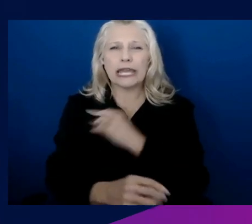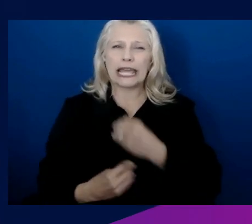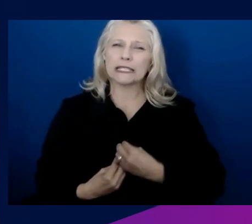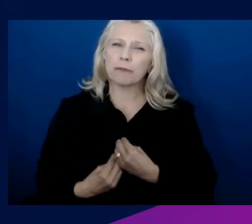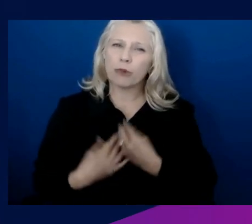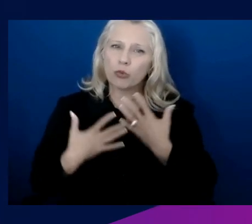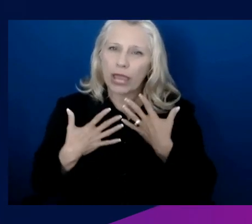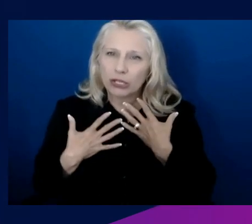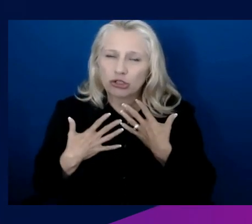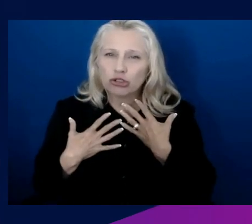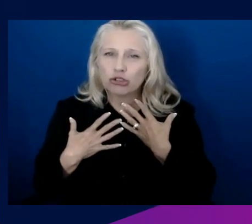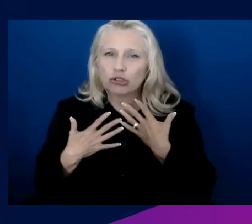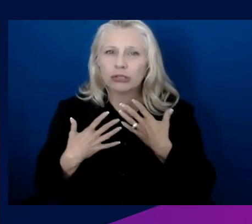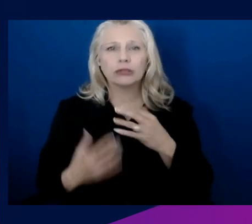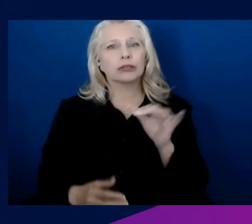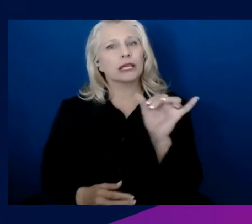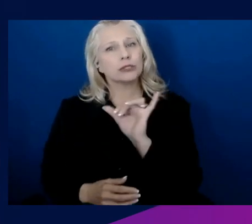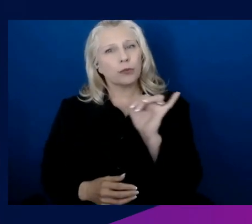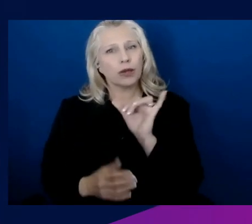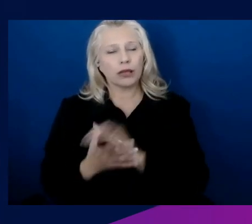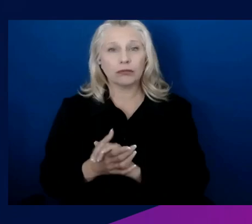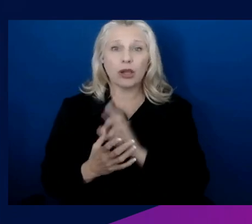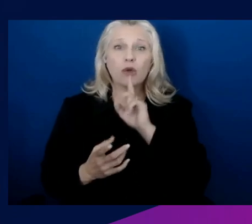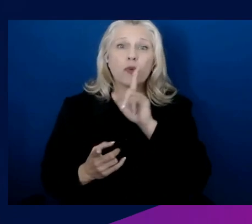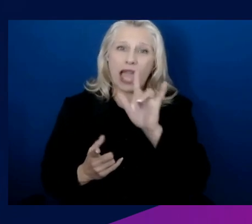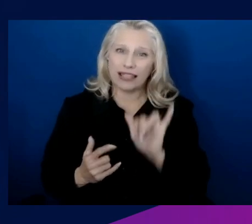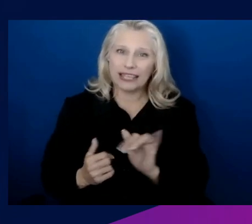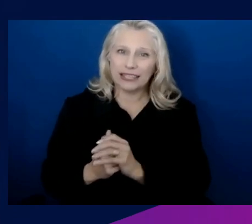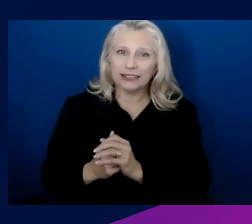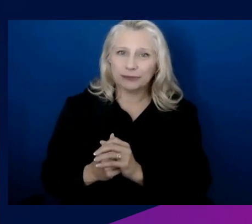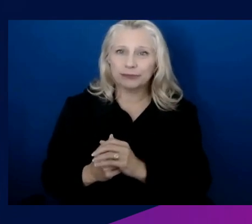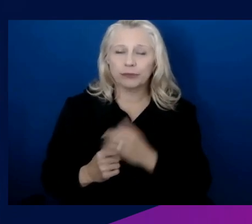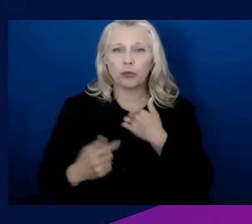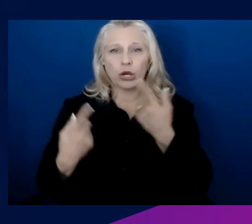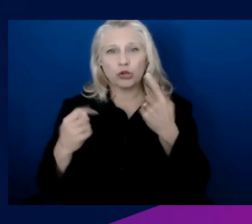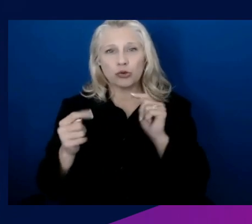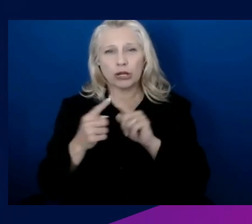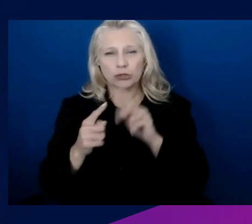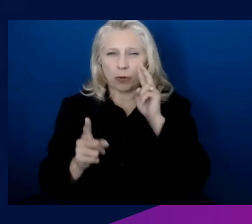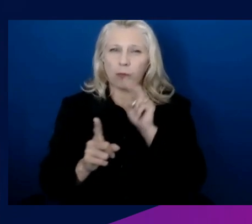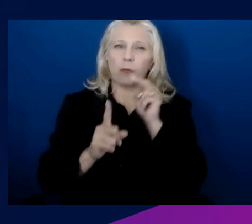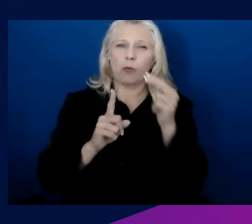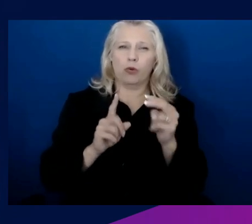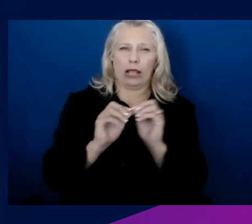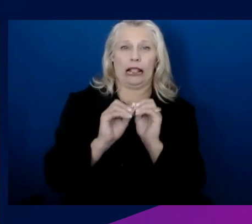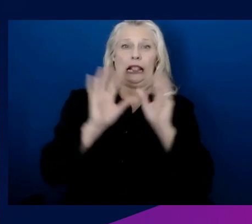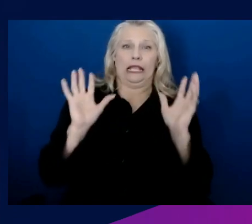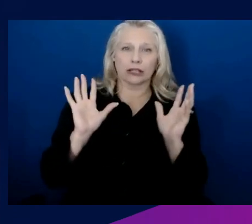inspiration, as well as reality. We're trying to look at this in a very clear-eyed way as we go through this